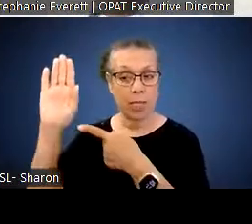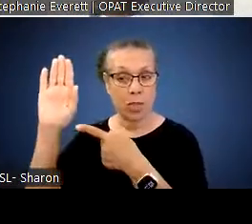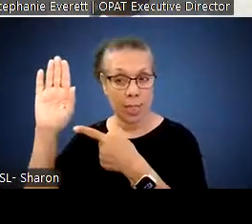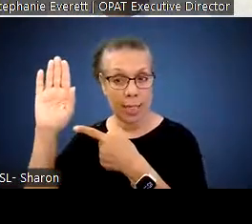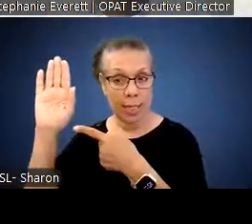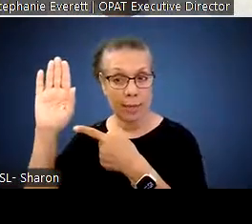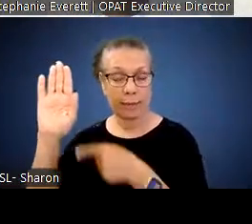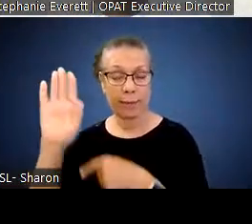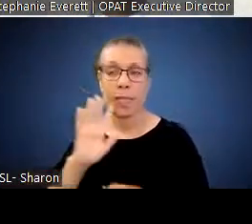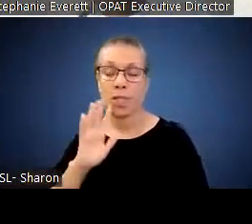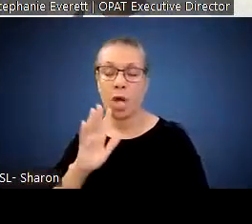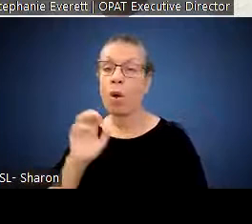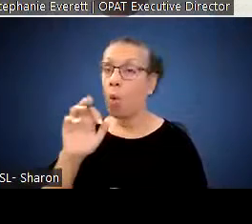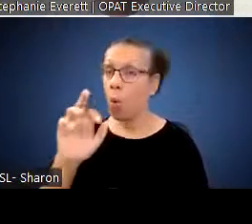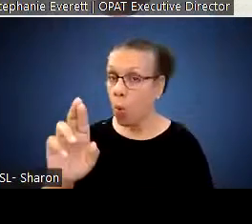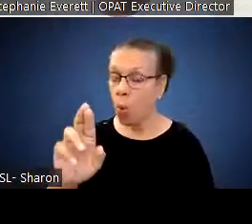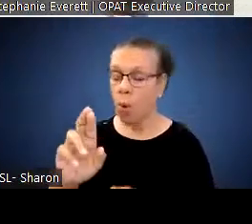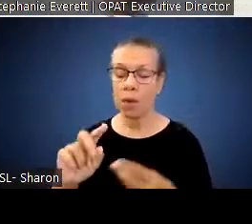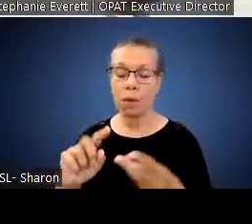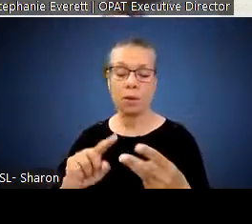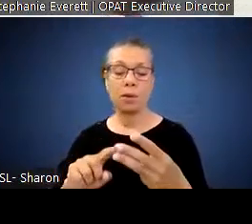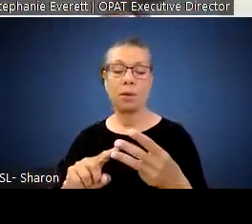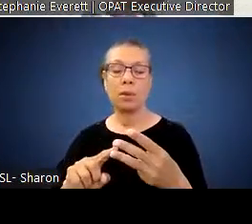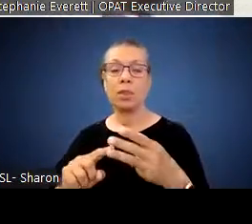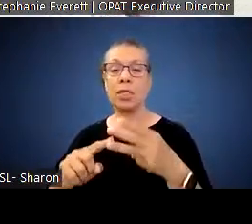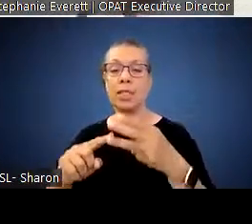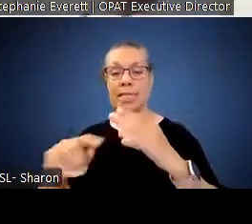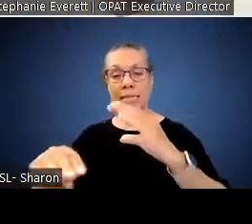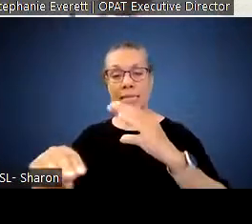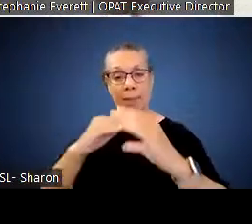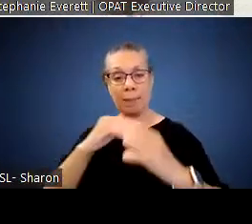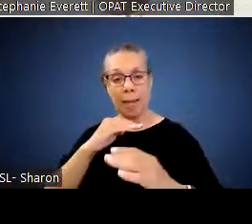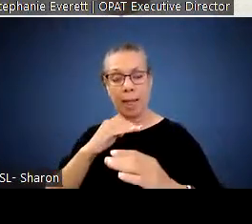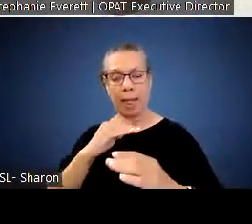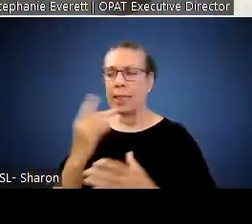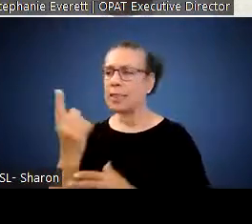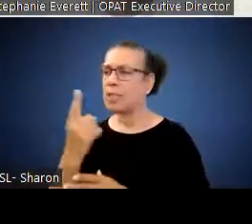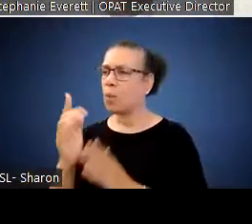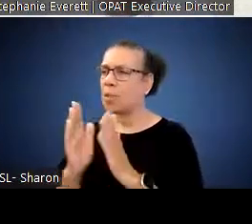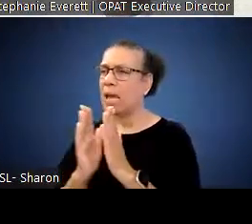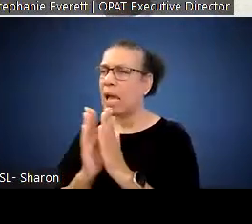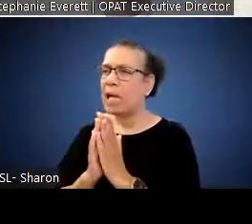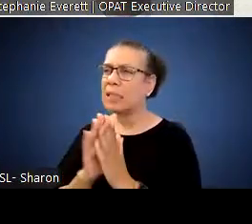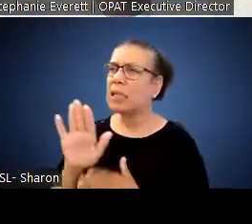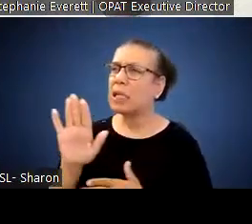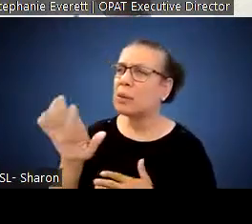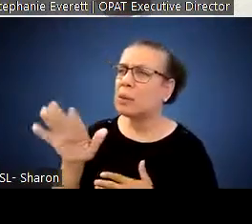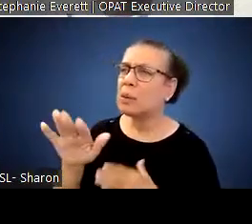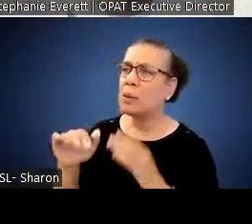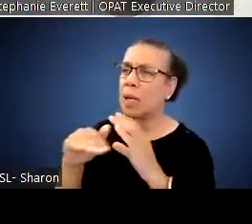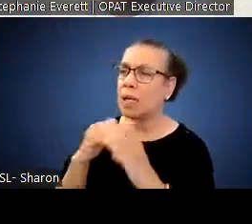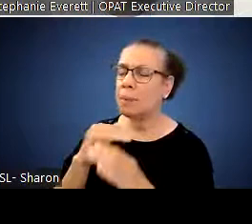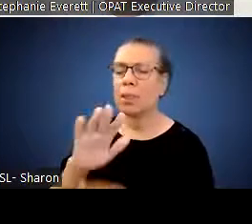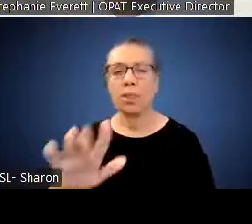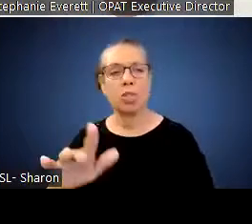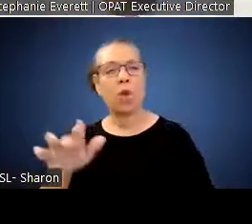You can email us. If you email us, and I know there was a question about email before, so I want to talk a little bit about how emails come in.